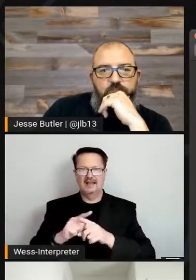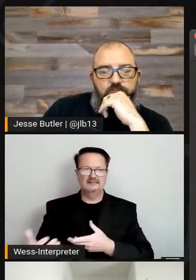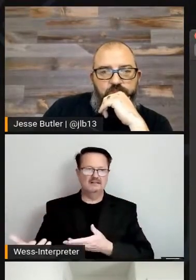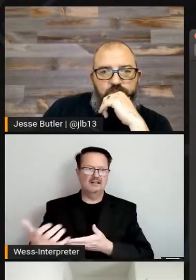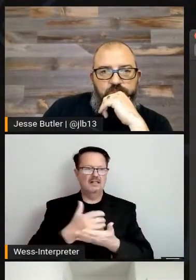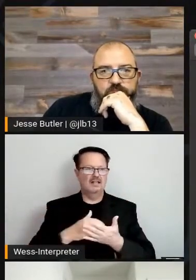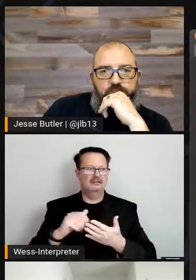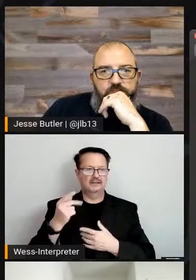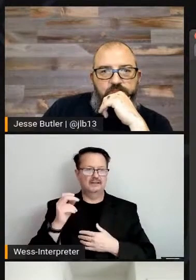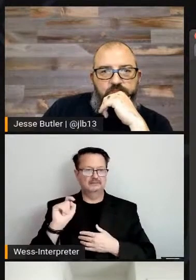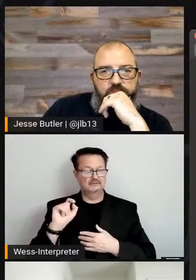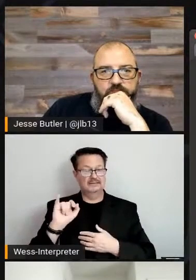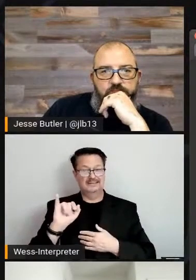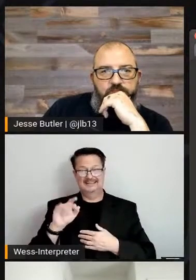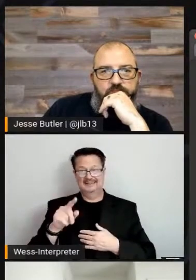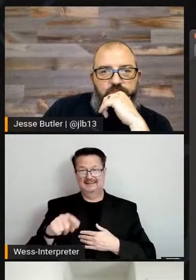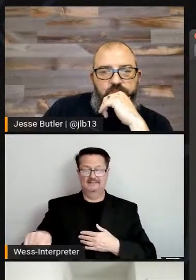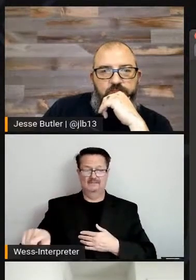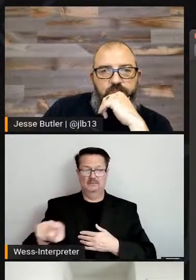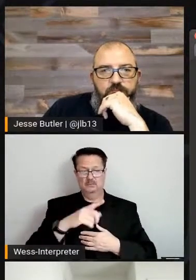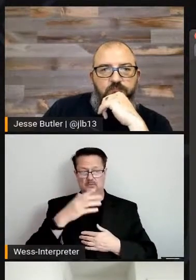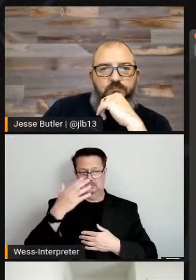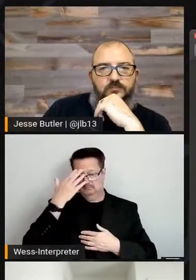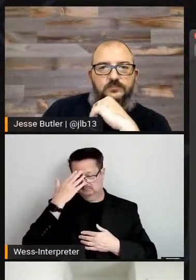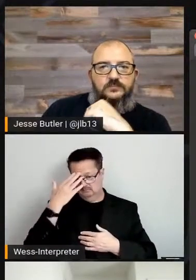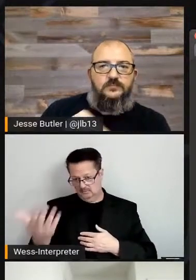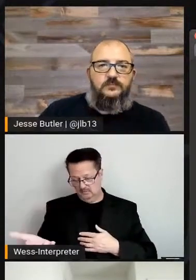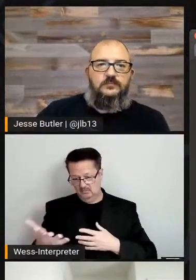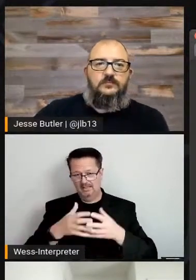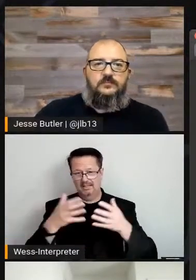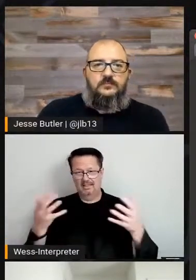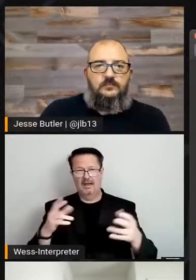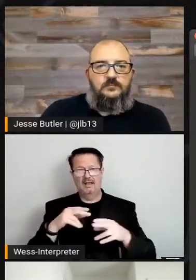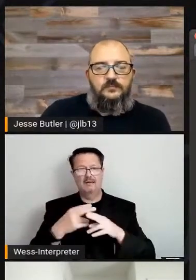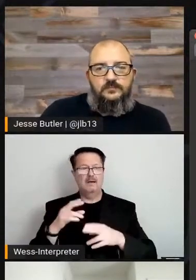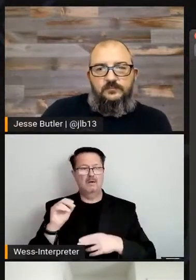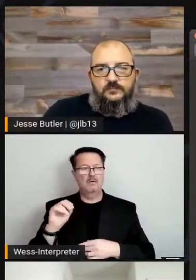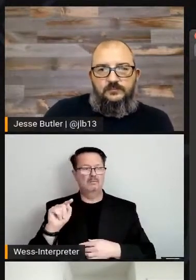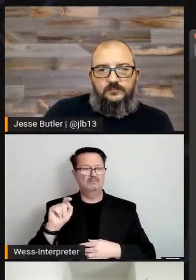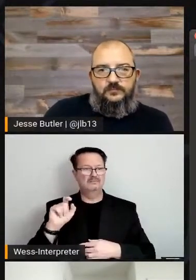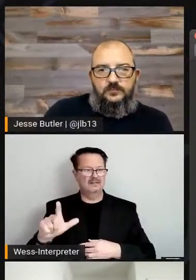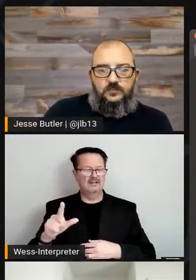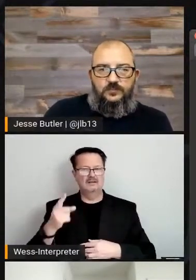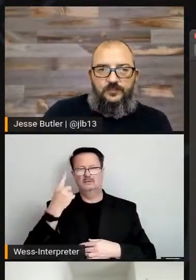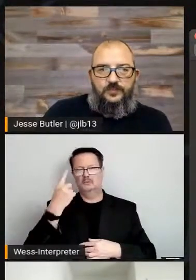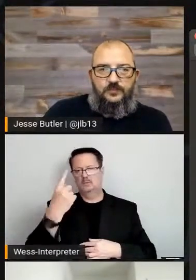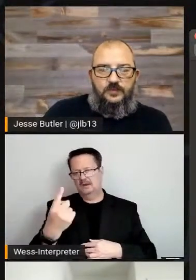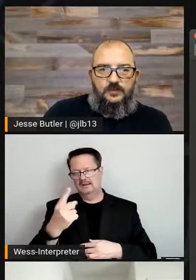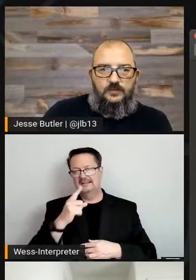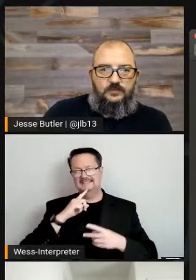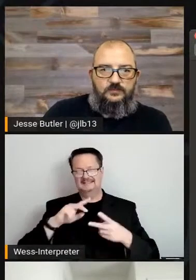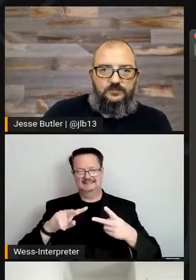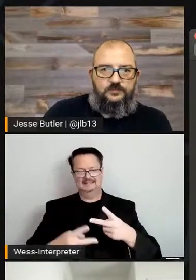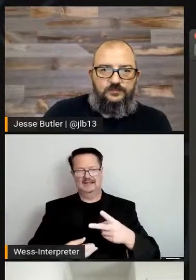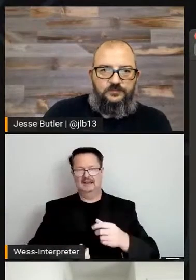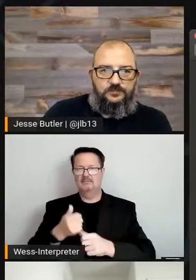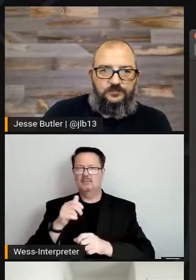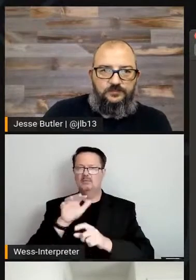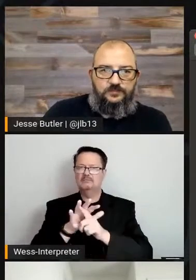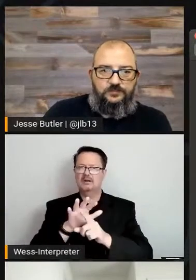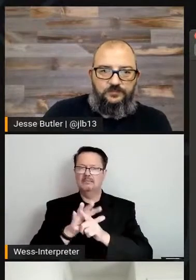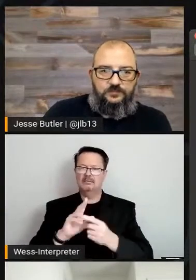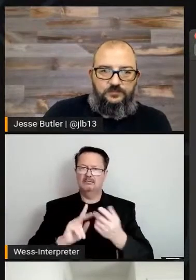for those of you who don't know a lot about OpenTelemetry, it's actually the second most popular